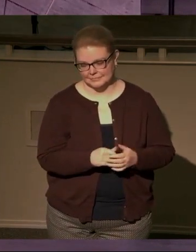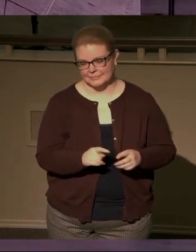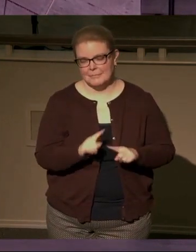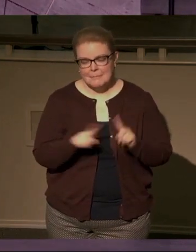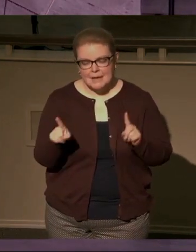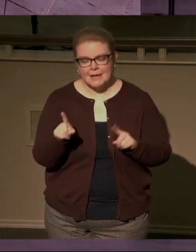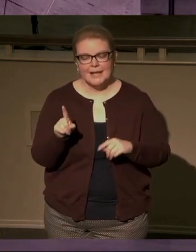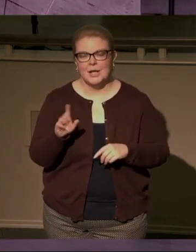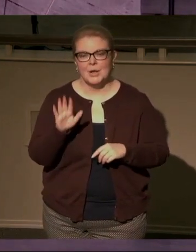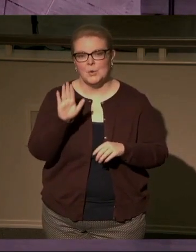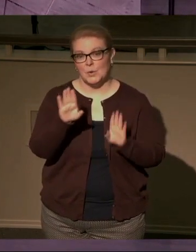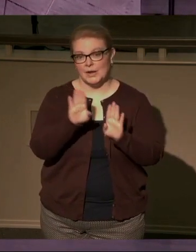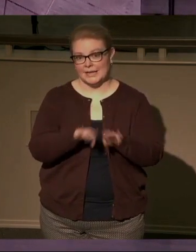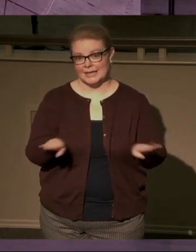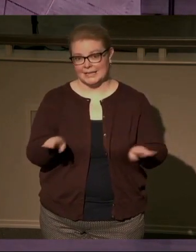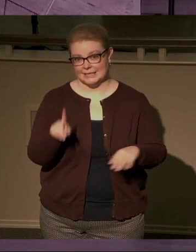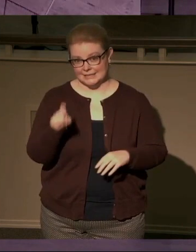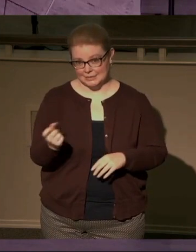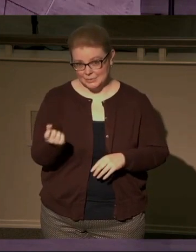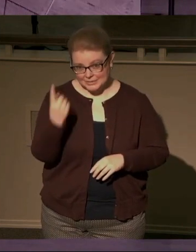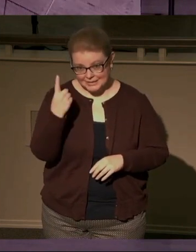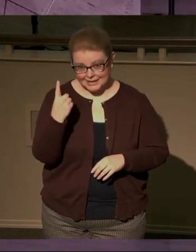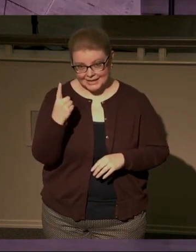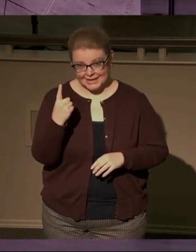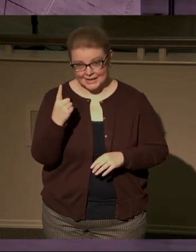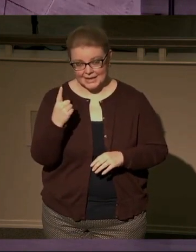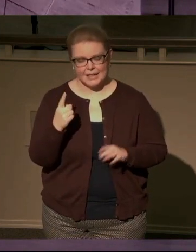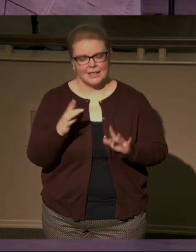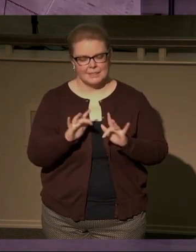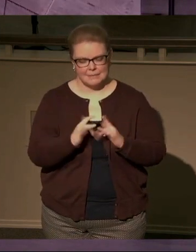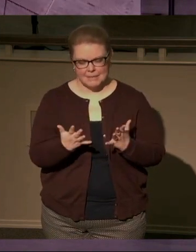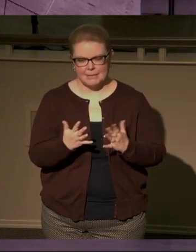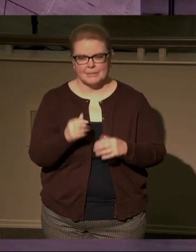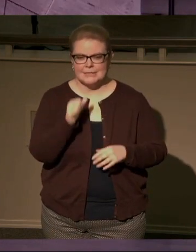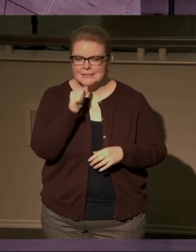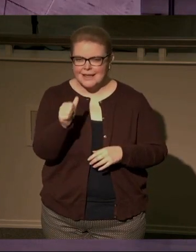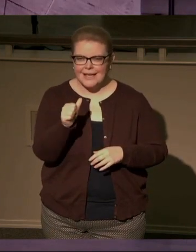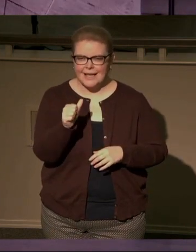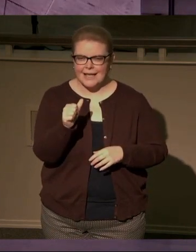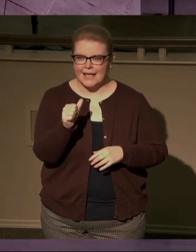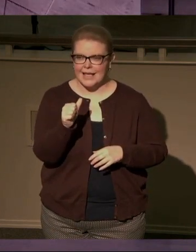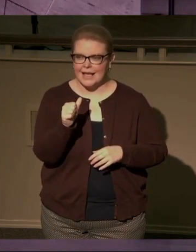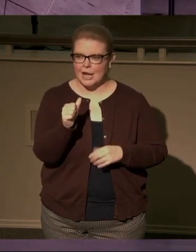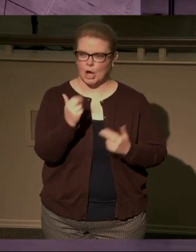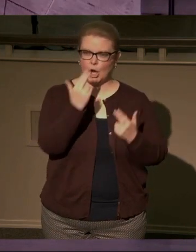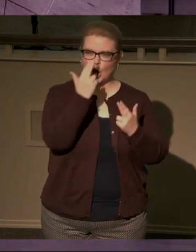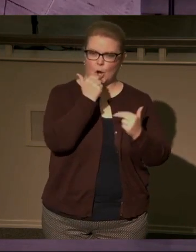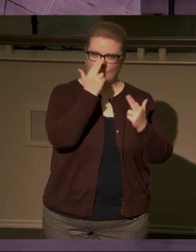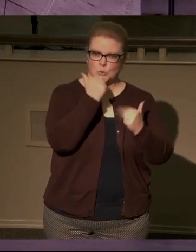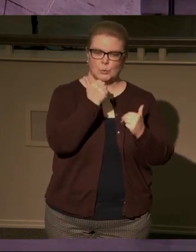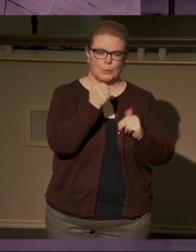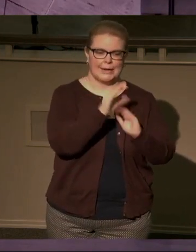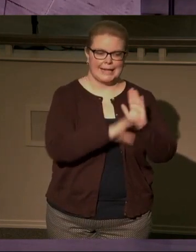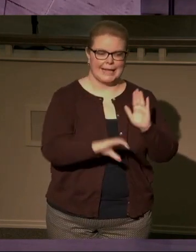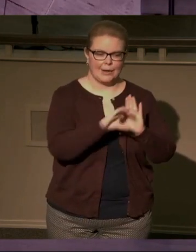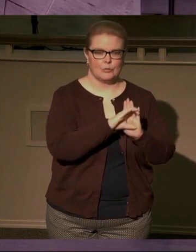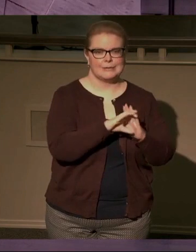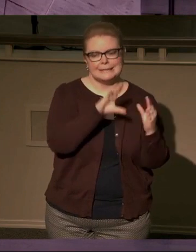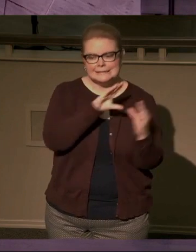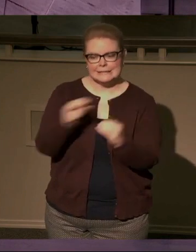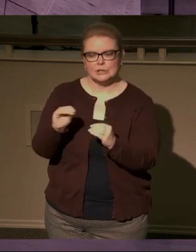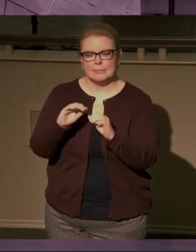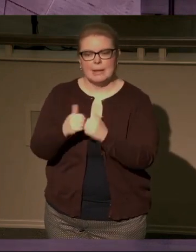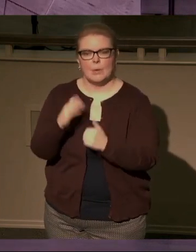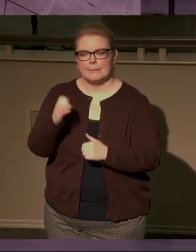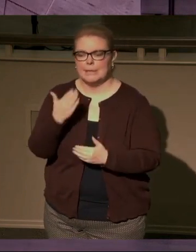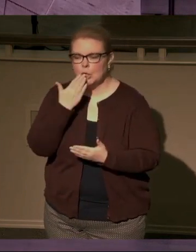to understand that the Bible is not cartoony characters teaching moral lessons, but is